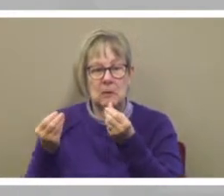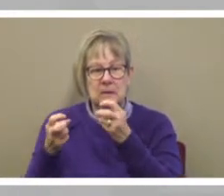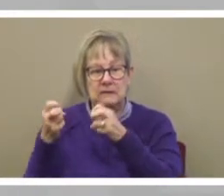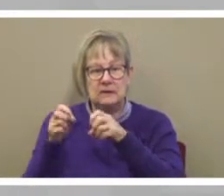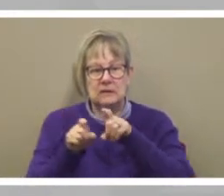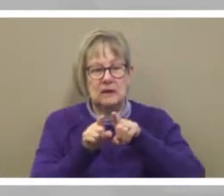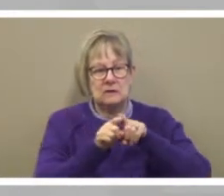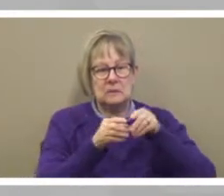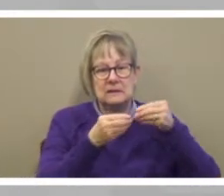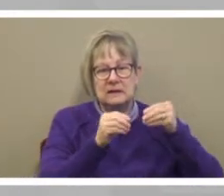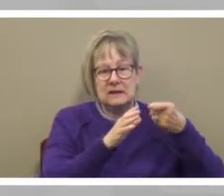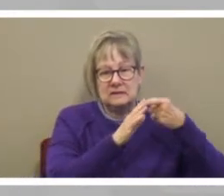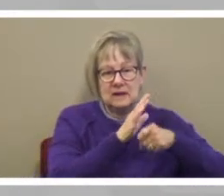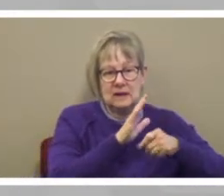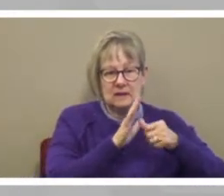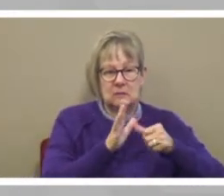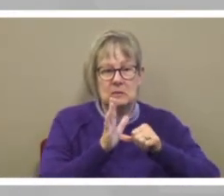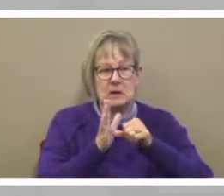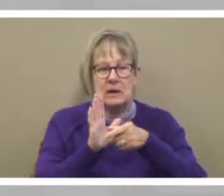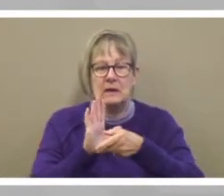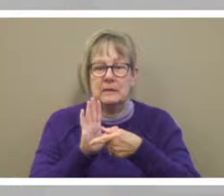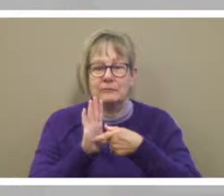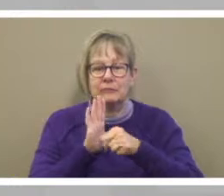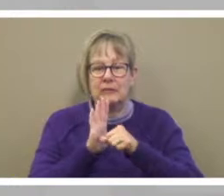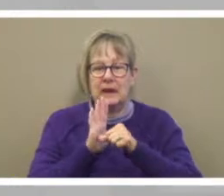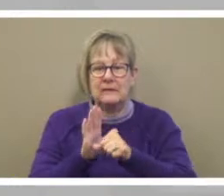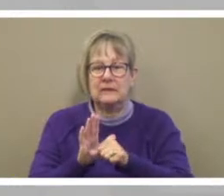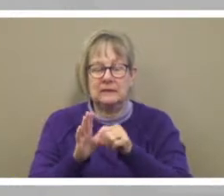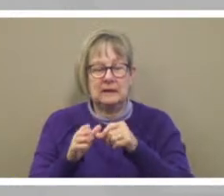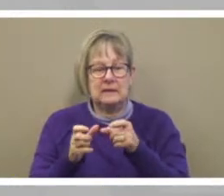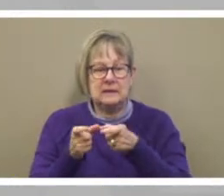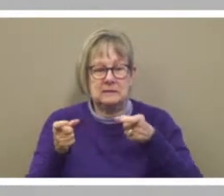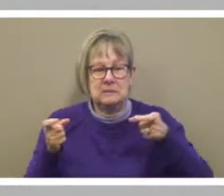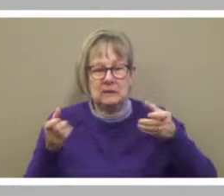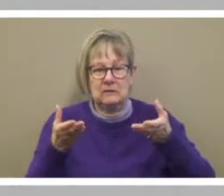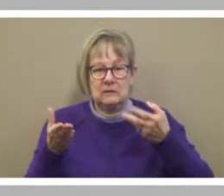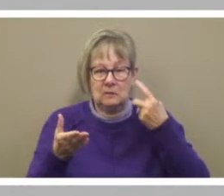going to highlight the expanding services that we see throughout the organization.